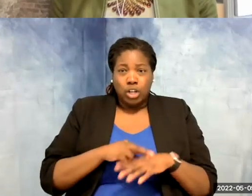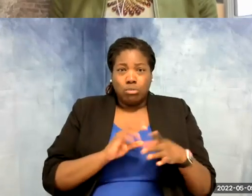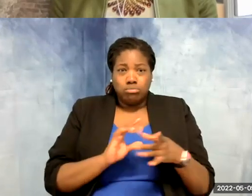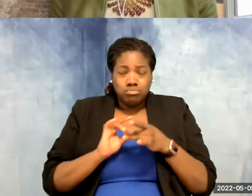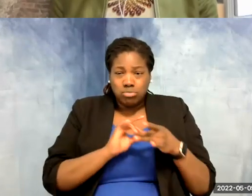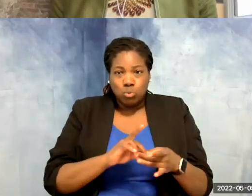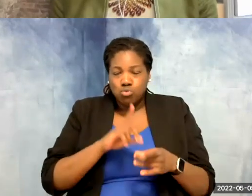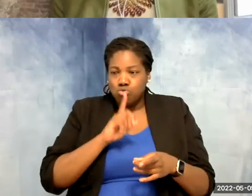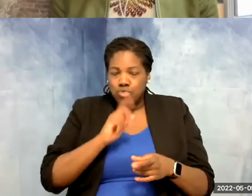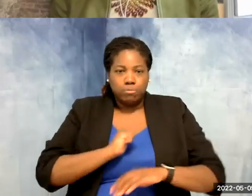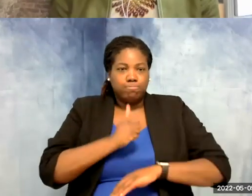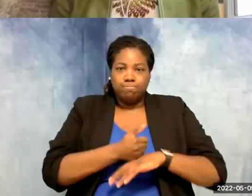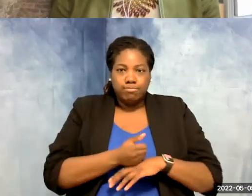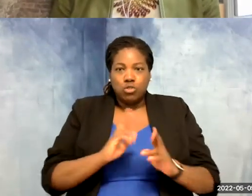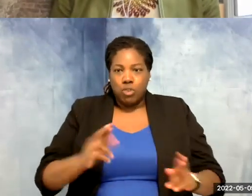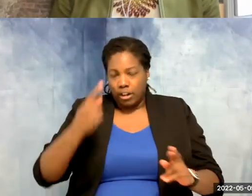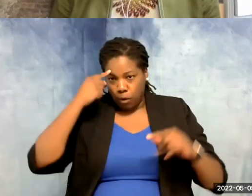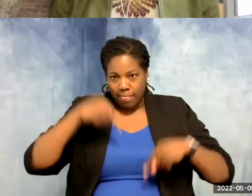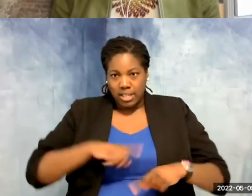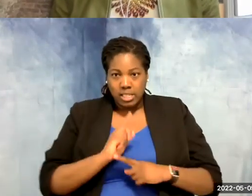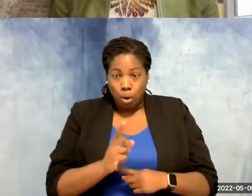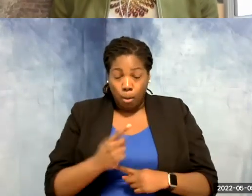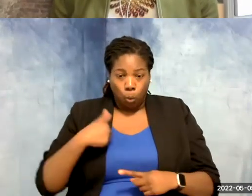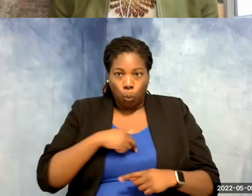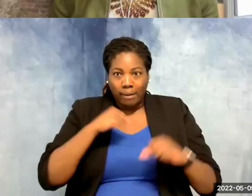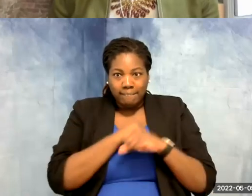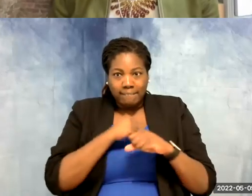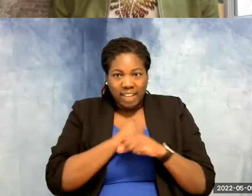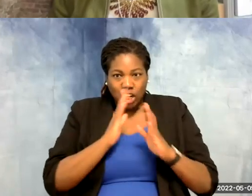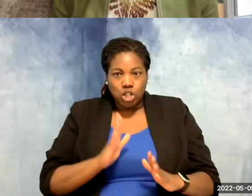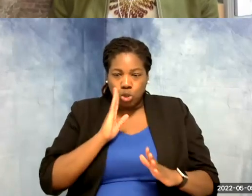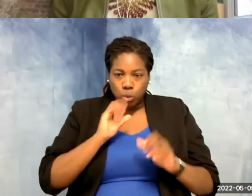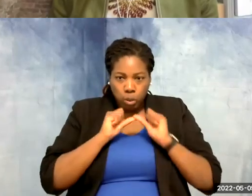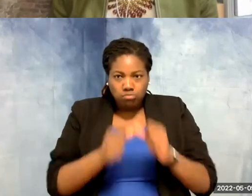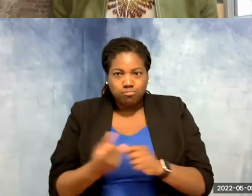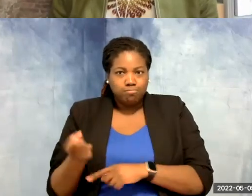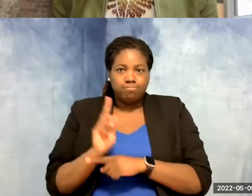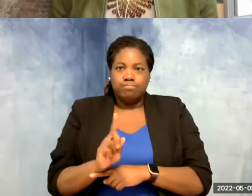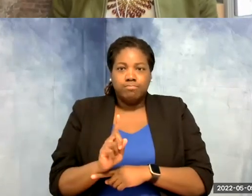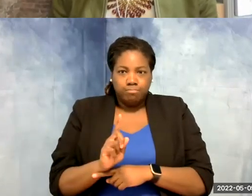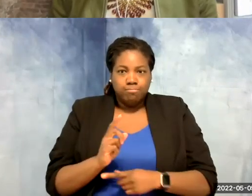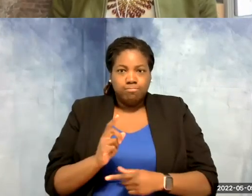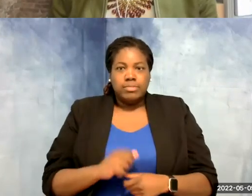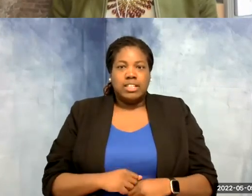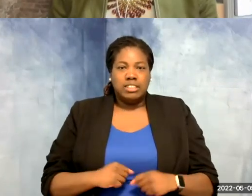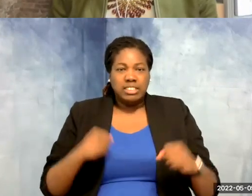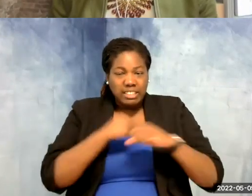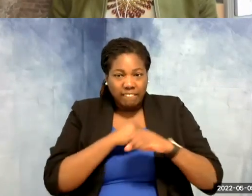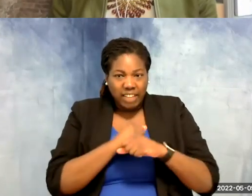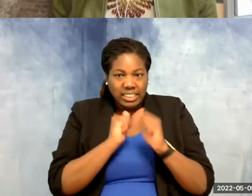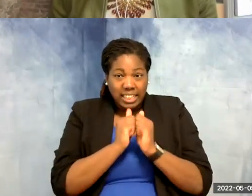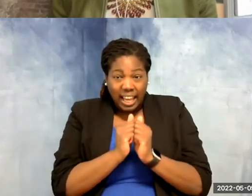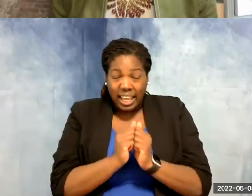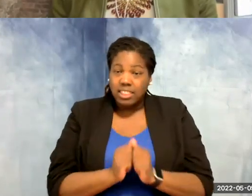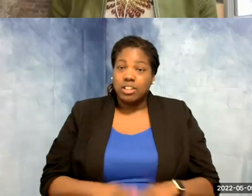uniquely positioned in this particular moment. We are the fighters, and we are going to stand up to this injustice together. And how we're